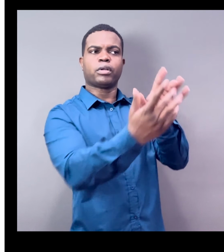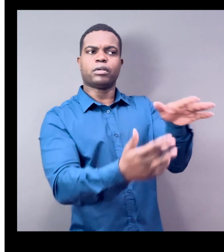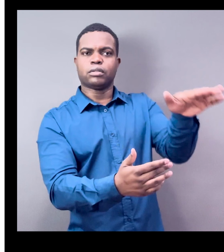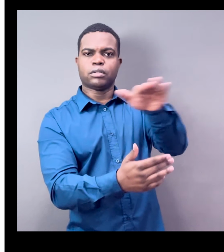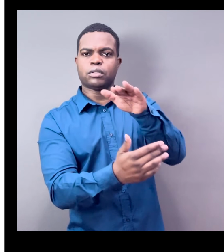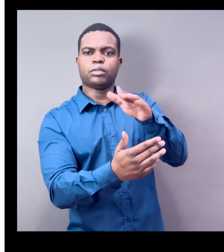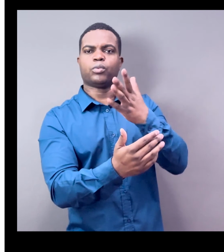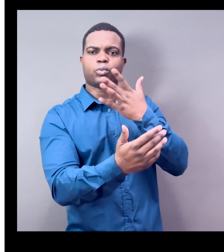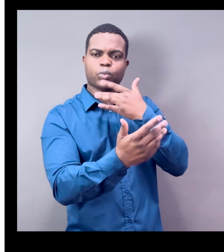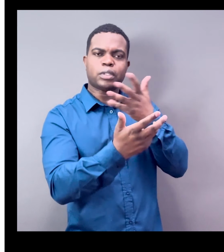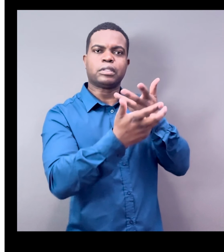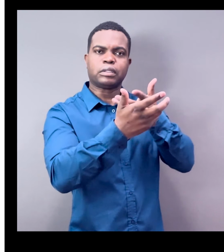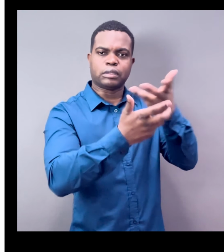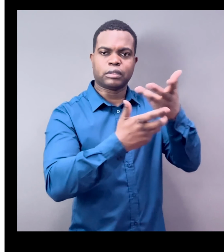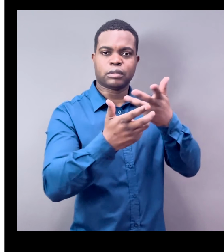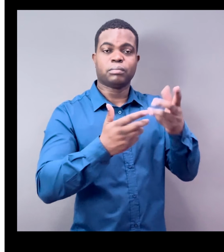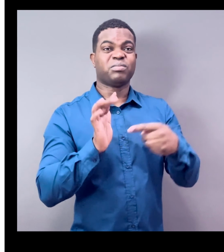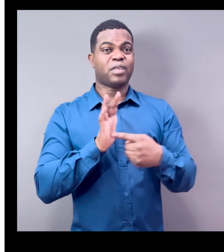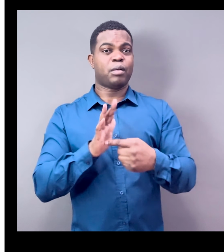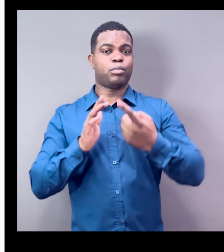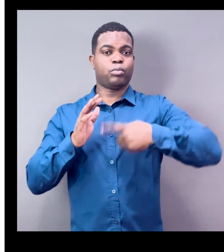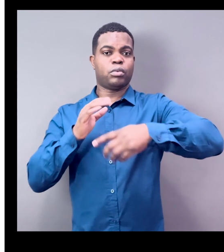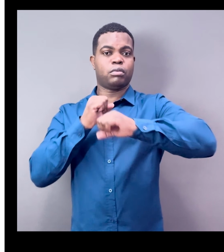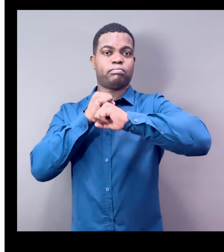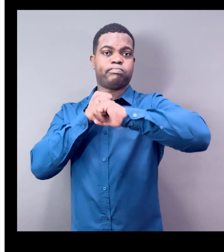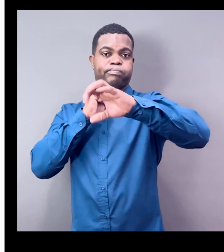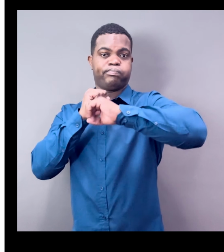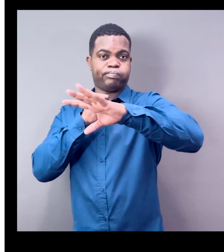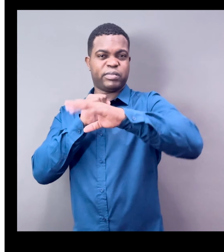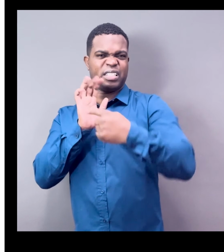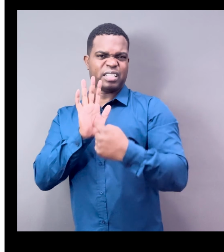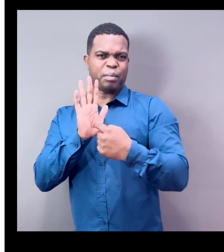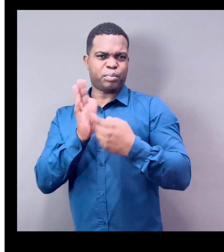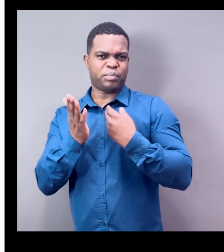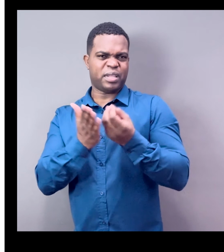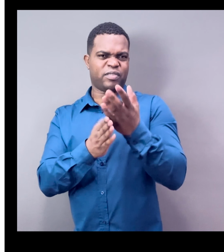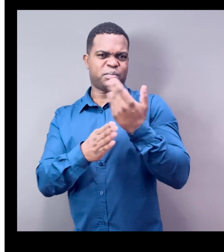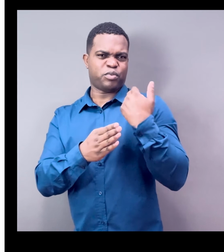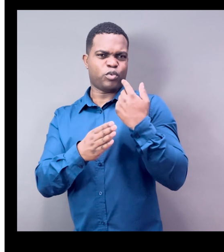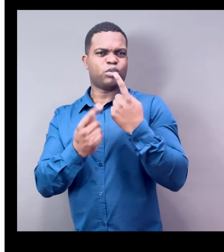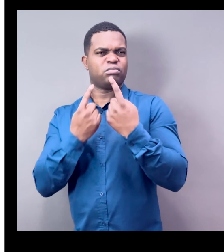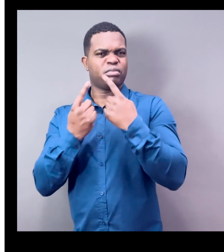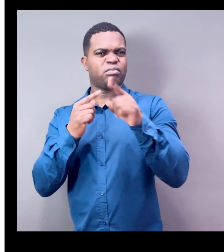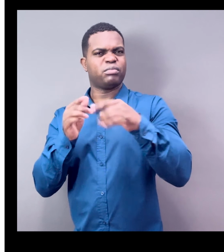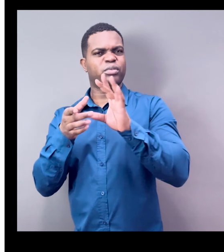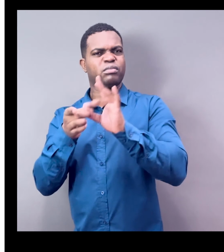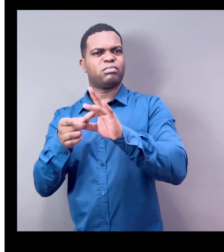engaging. I used the campaign program as an example earlier.